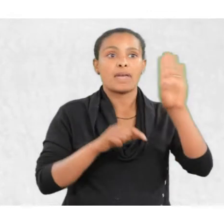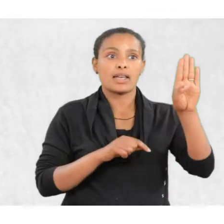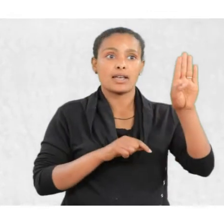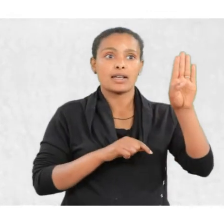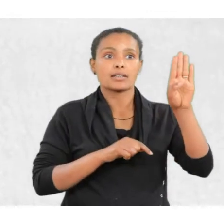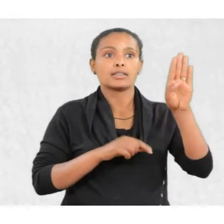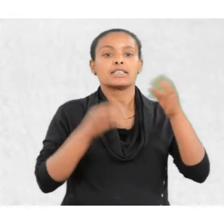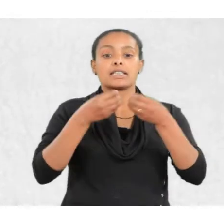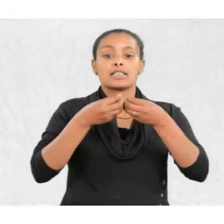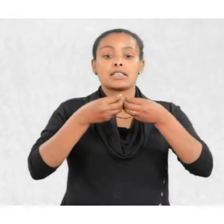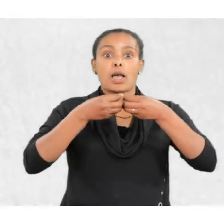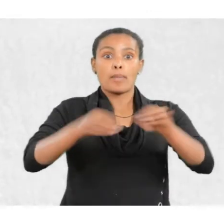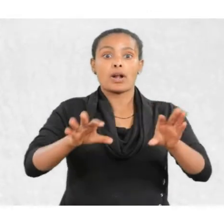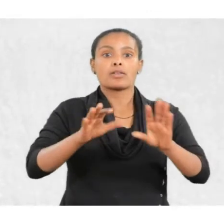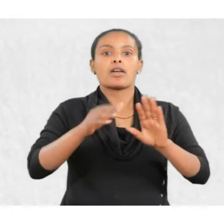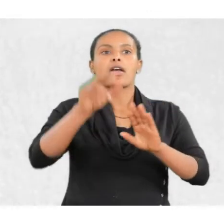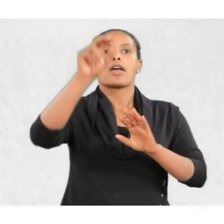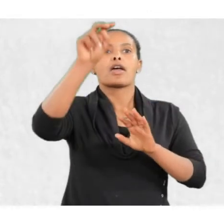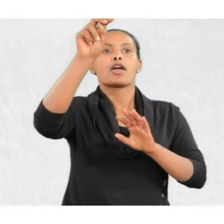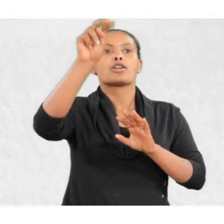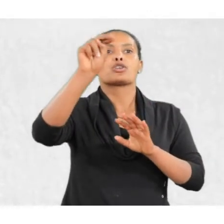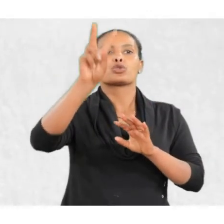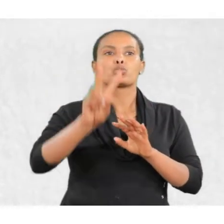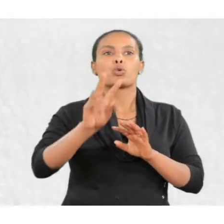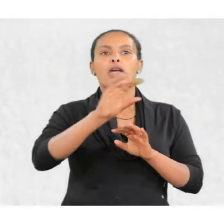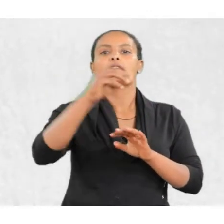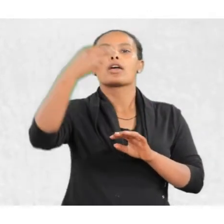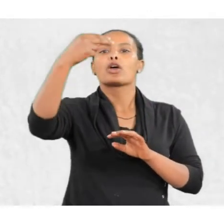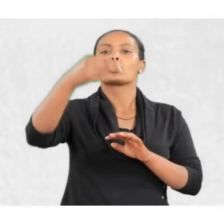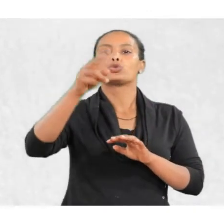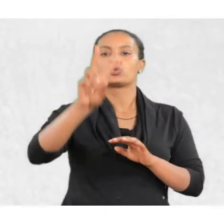the disappearance of N2 and H2.